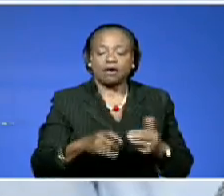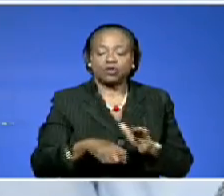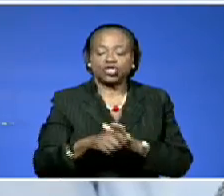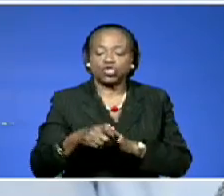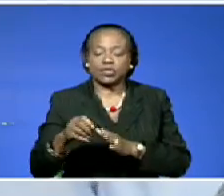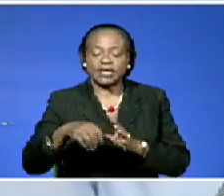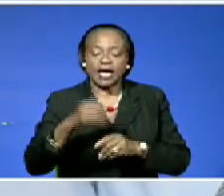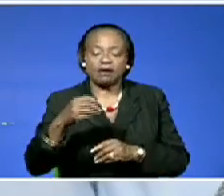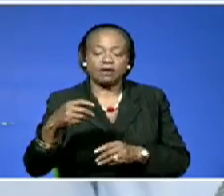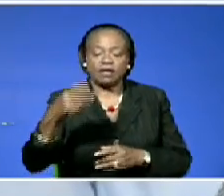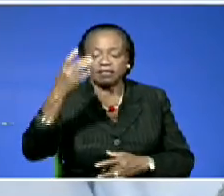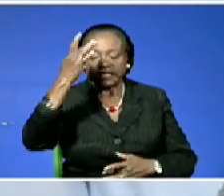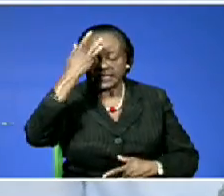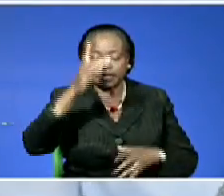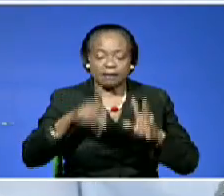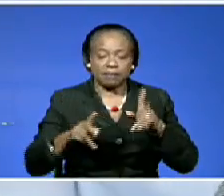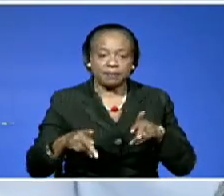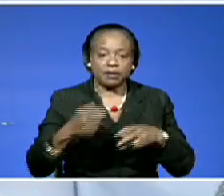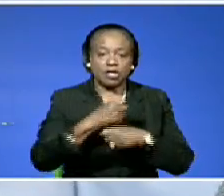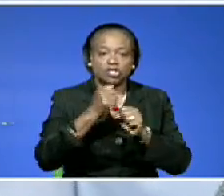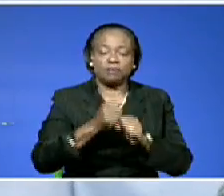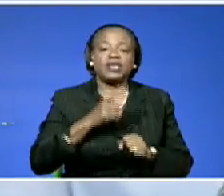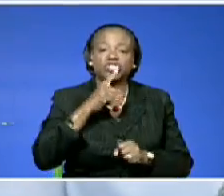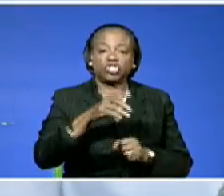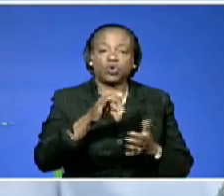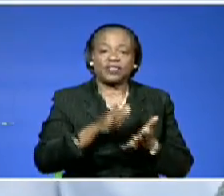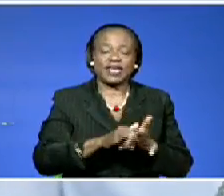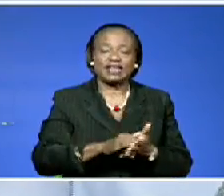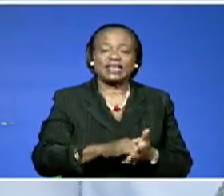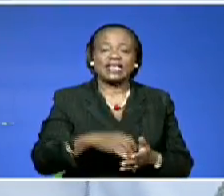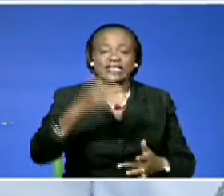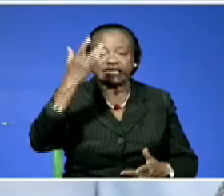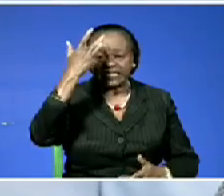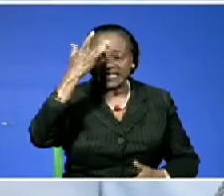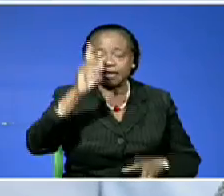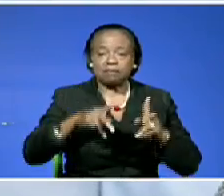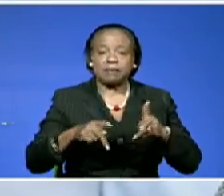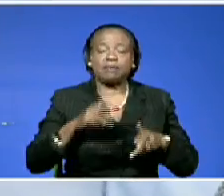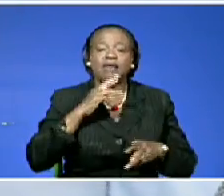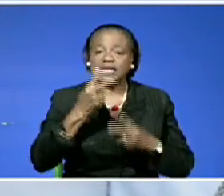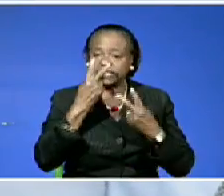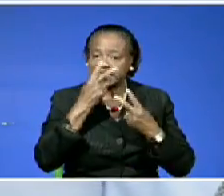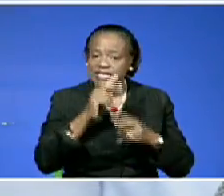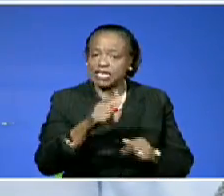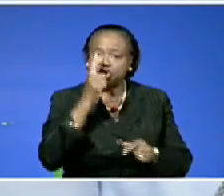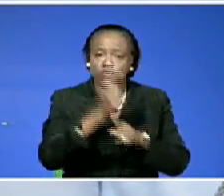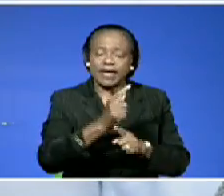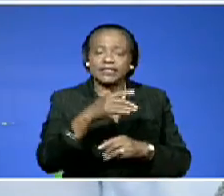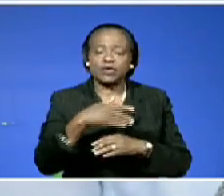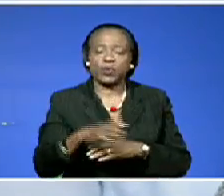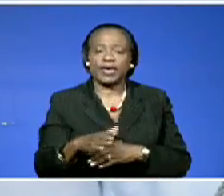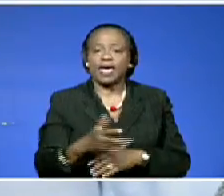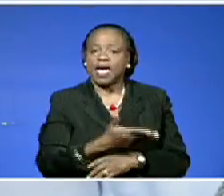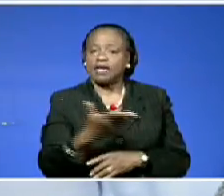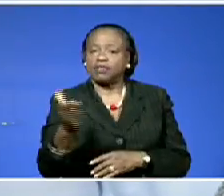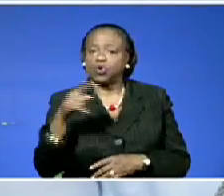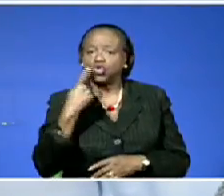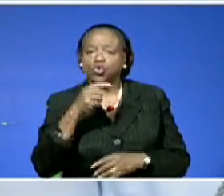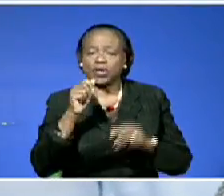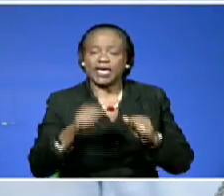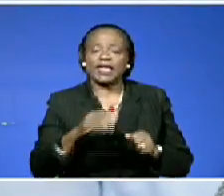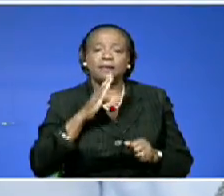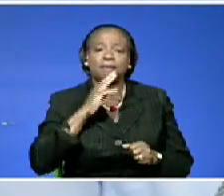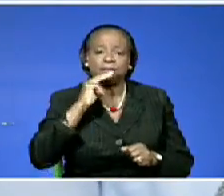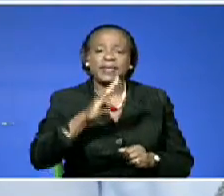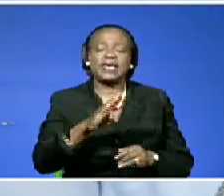patients, to ensure that ill patients are seen immediately, and those that can be managed